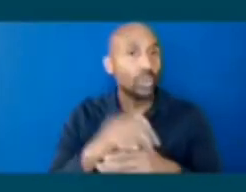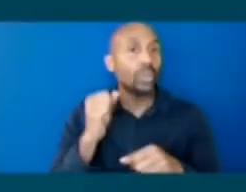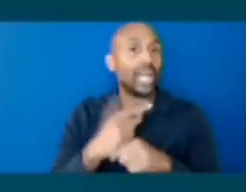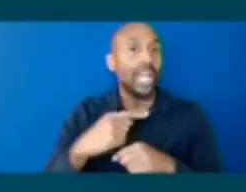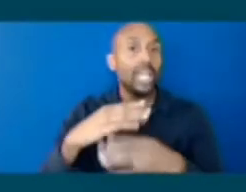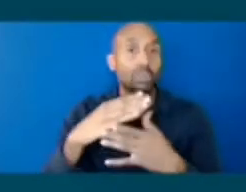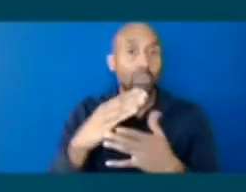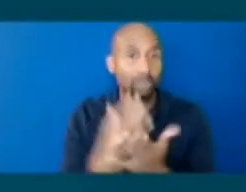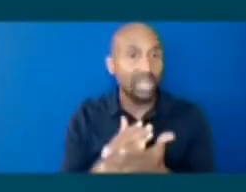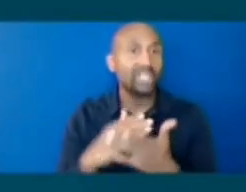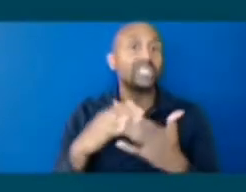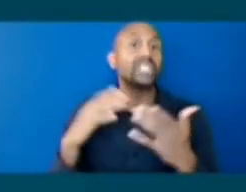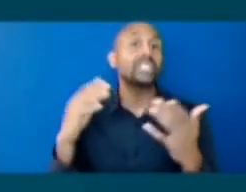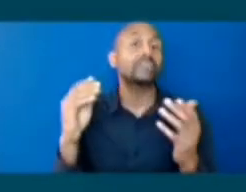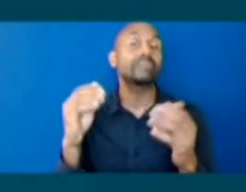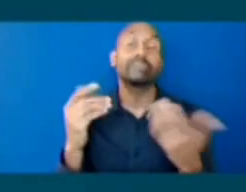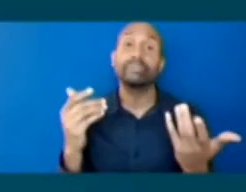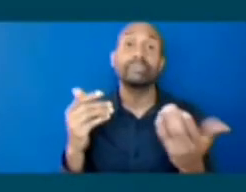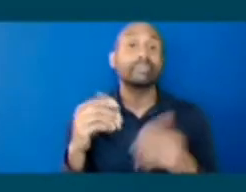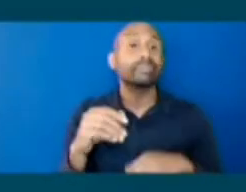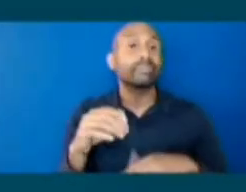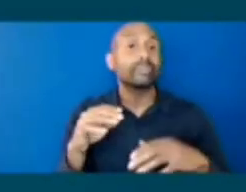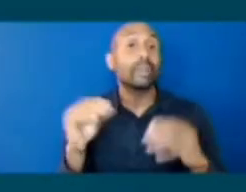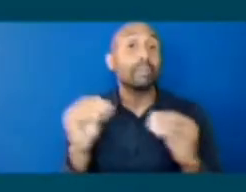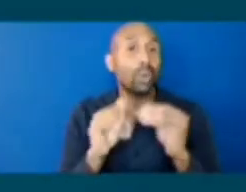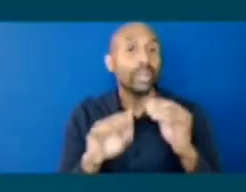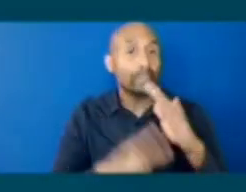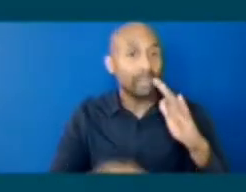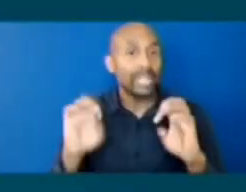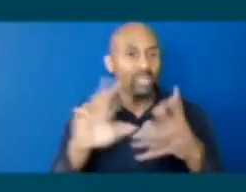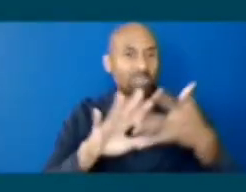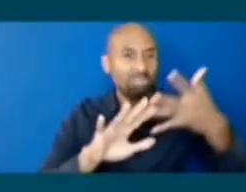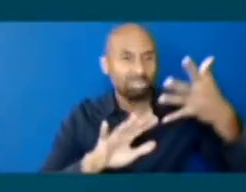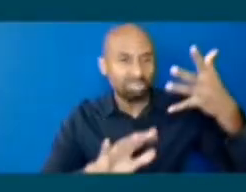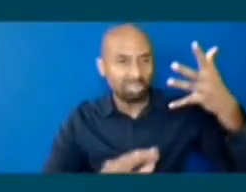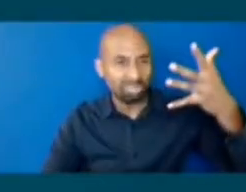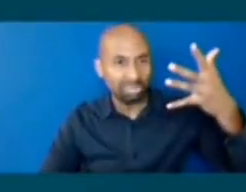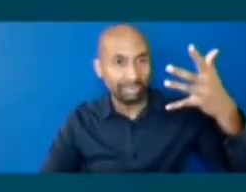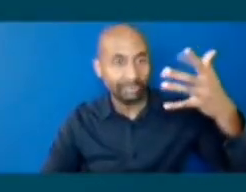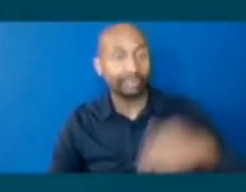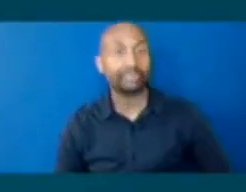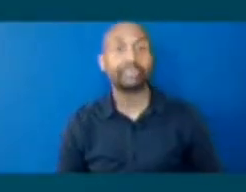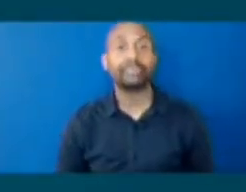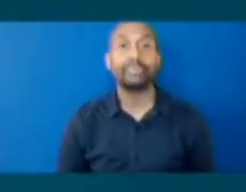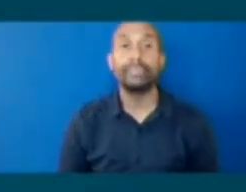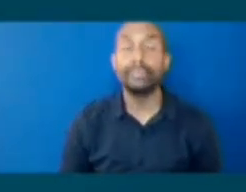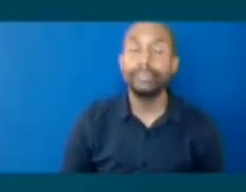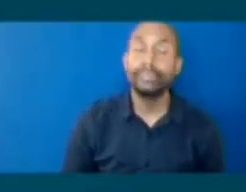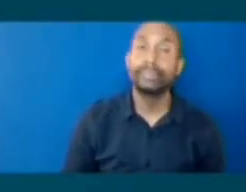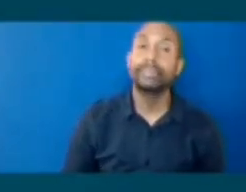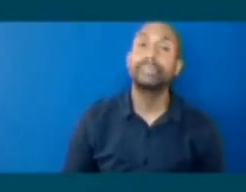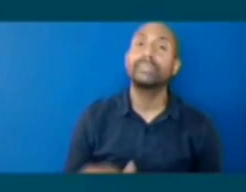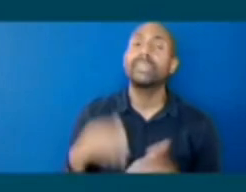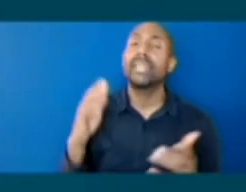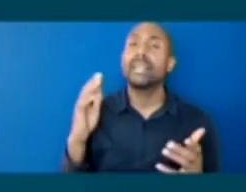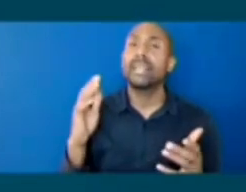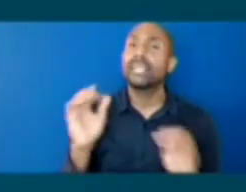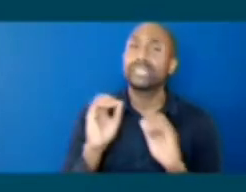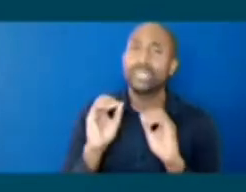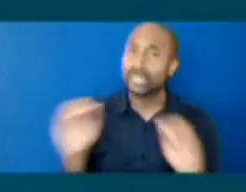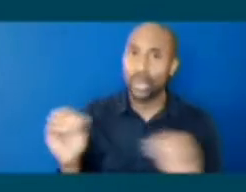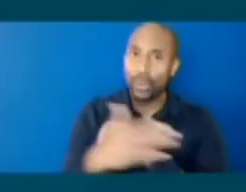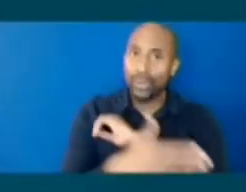efforts to support CMS, and conditional allocations. Let me begin by saying that no county department, agency, or business partner